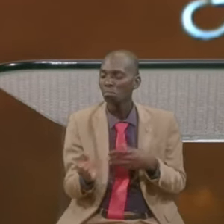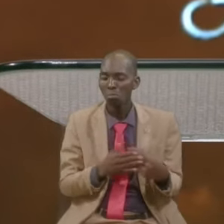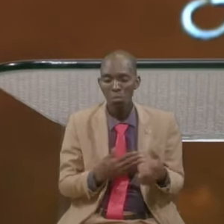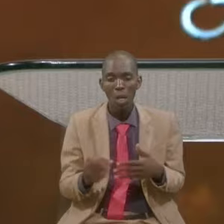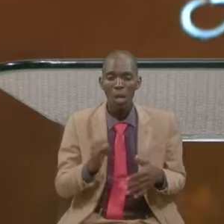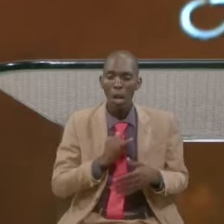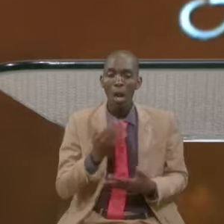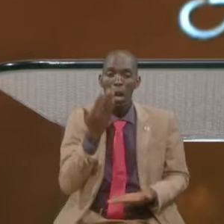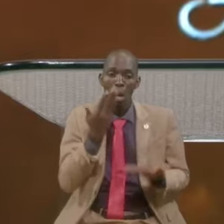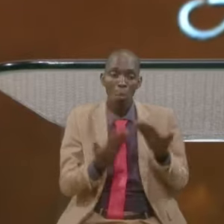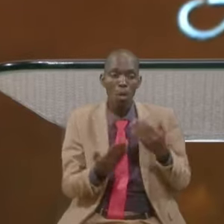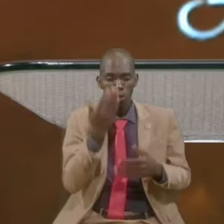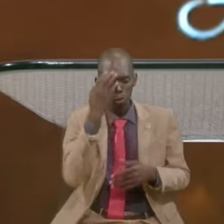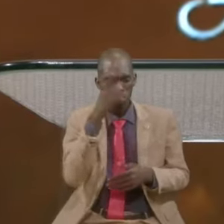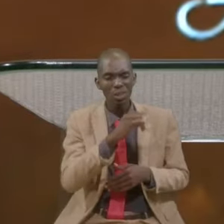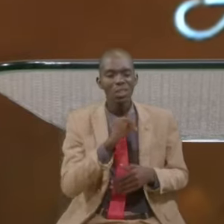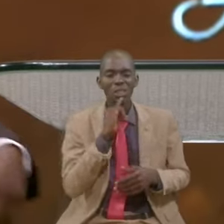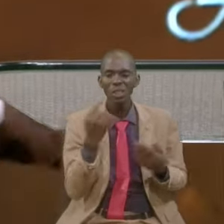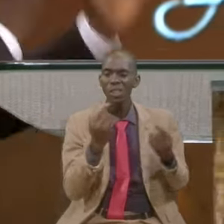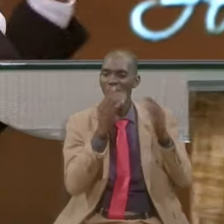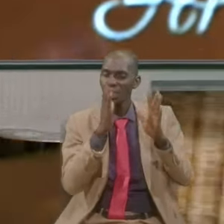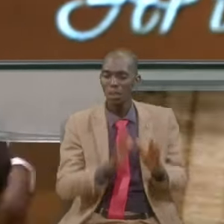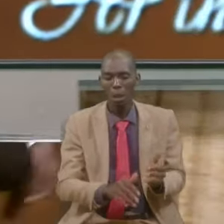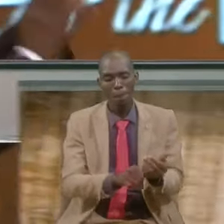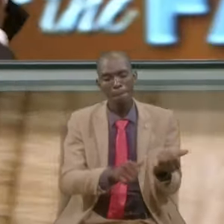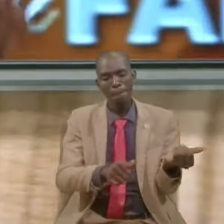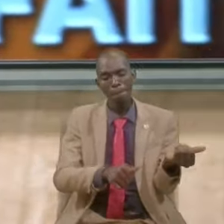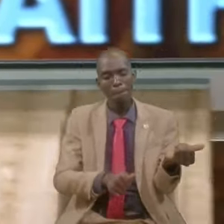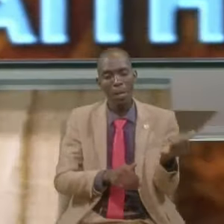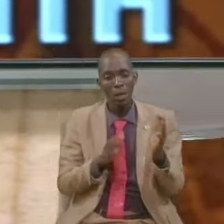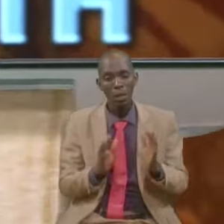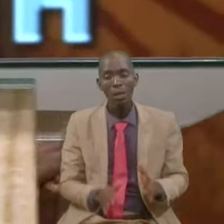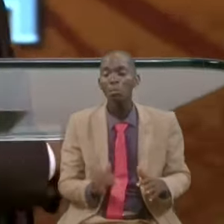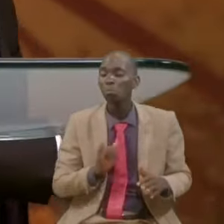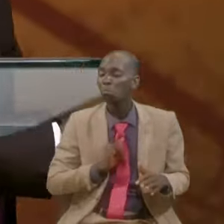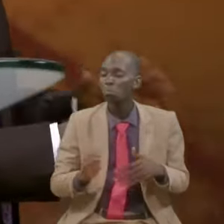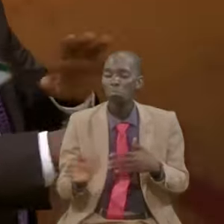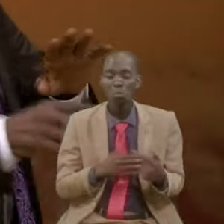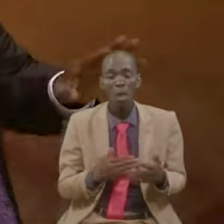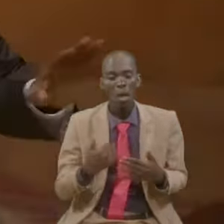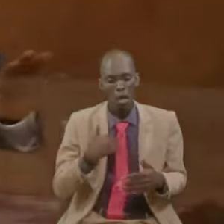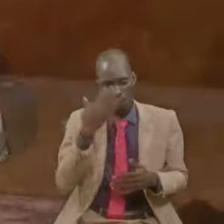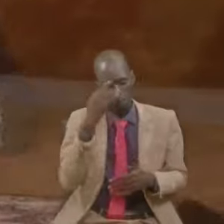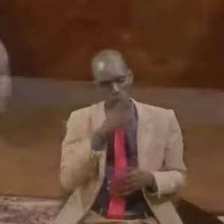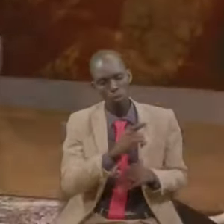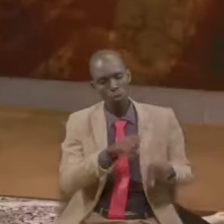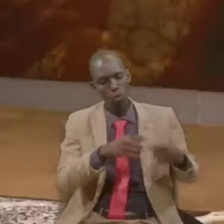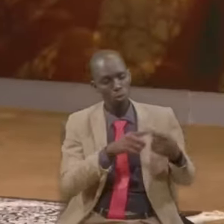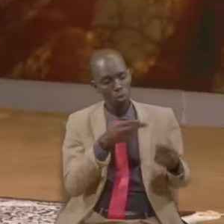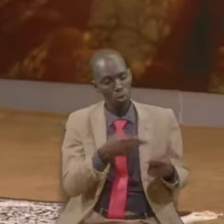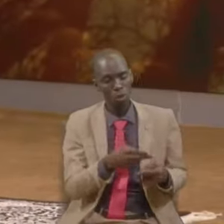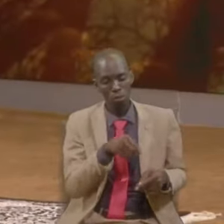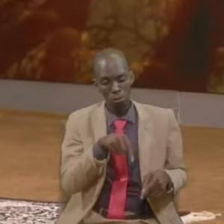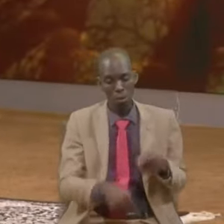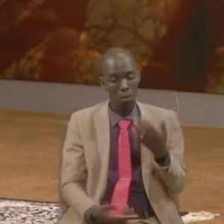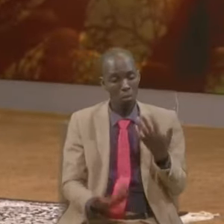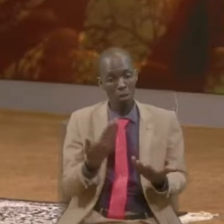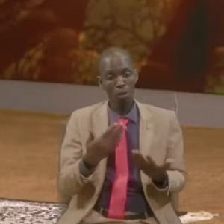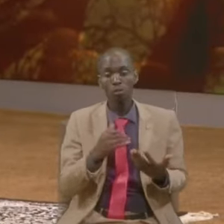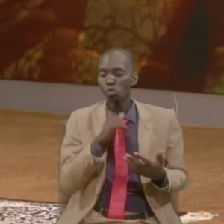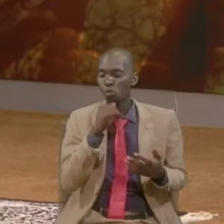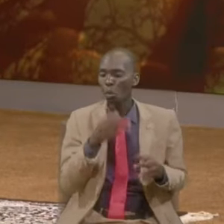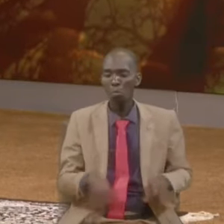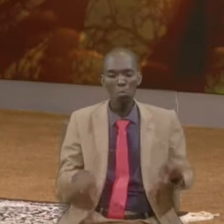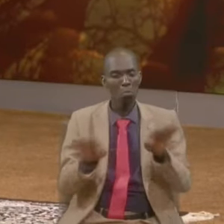know he's a backslider. I may know that he or she is on her way to hell. It doesn't matter to me. To them,